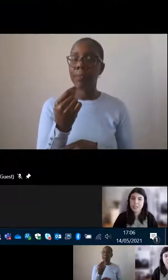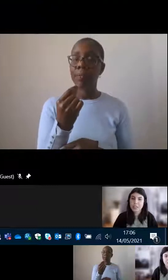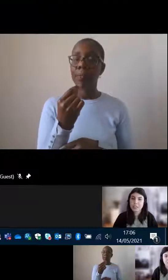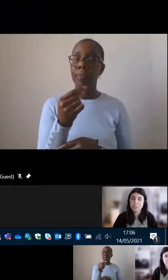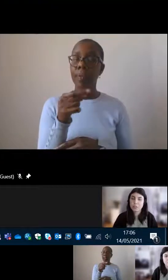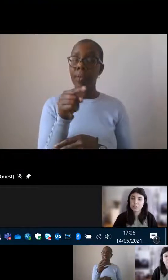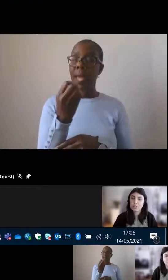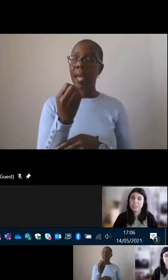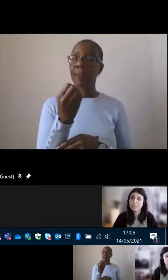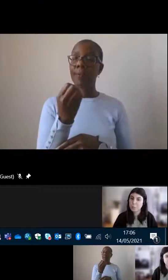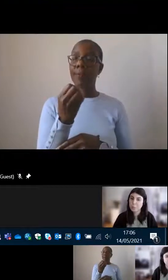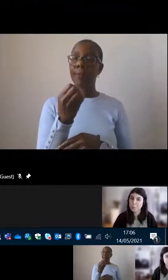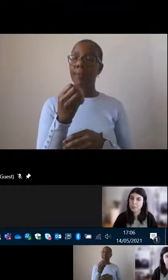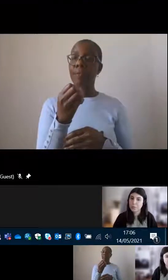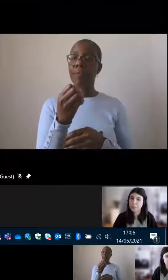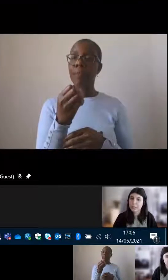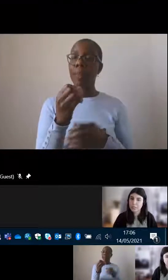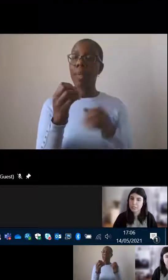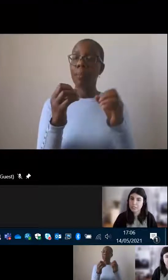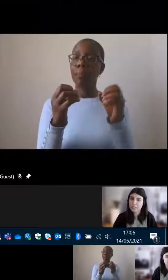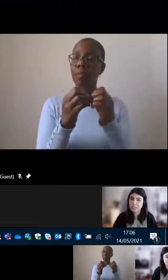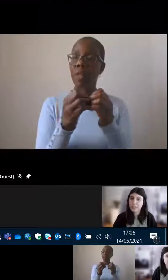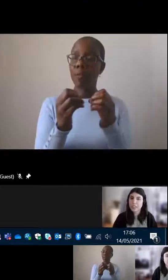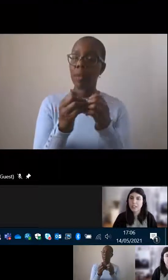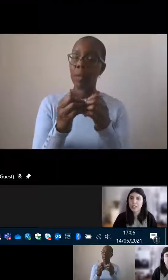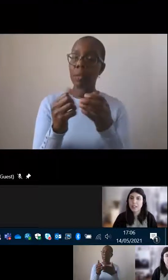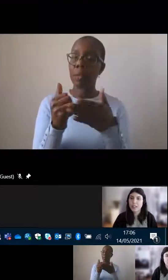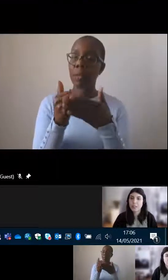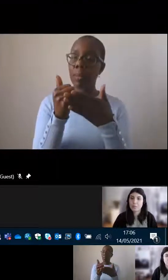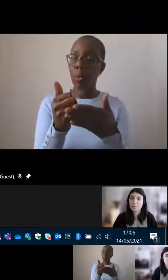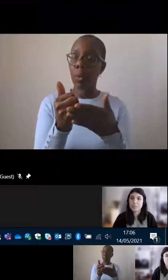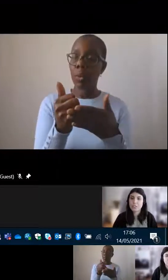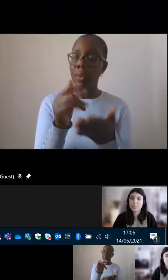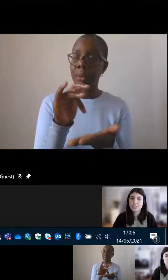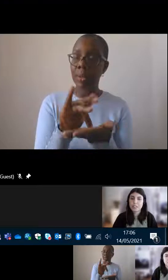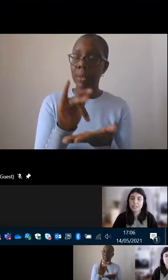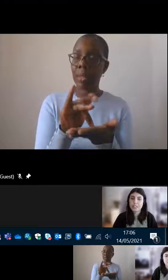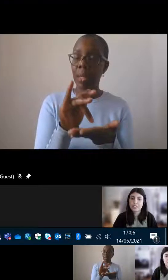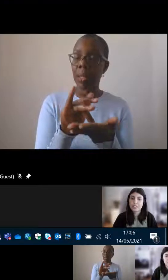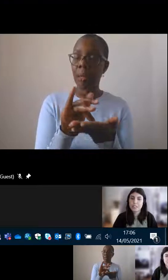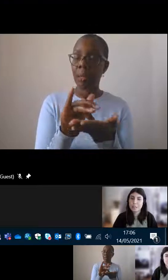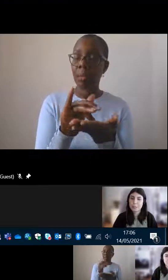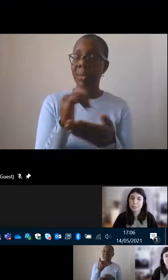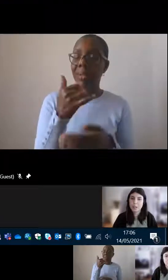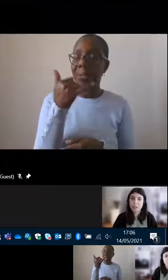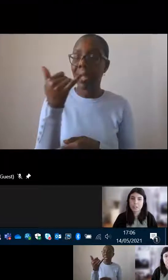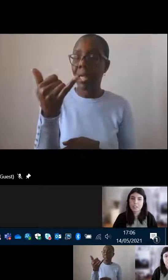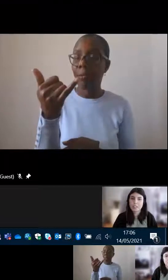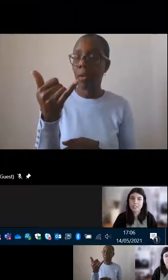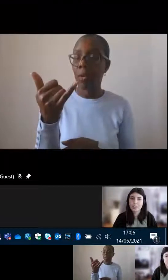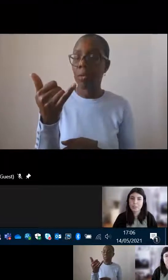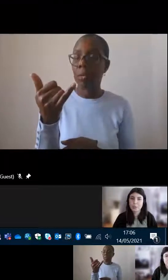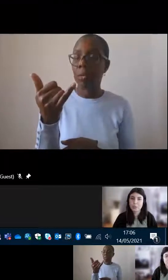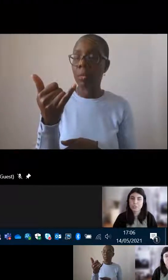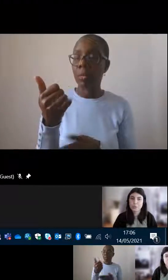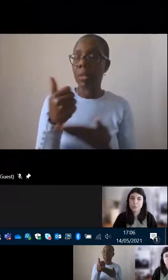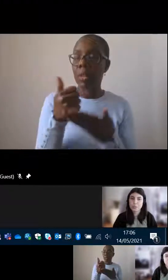is they do telephone bereavement counselling. So you can contact them on